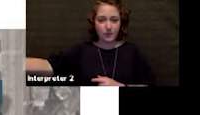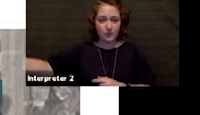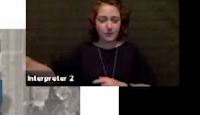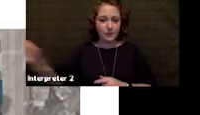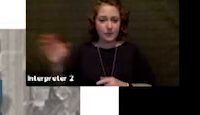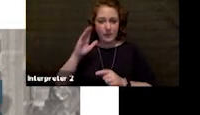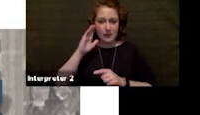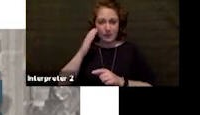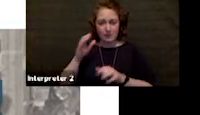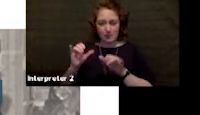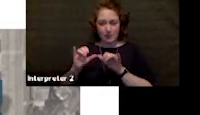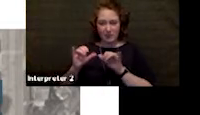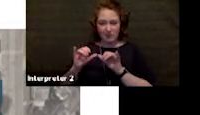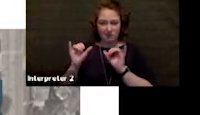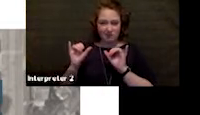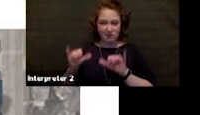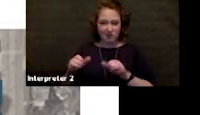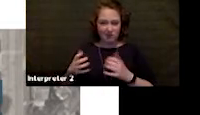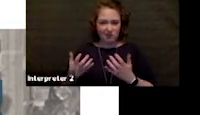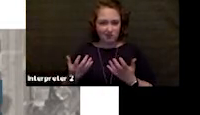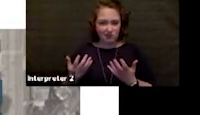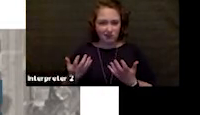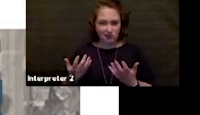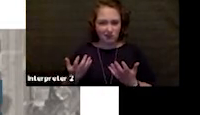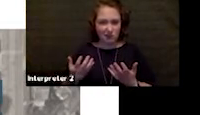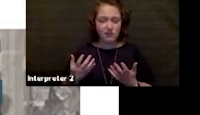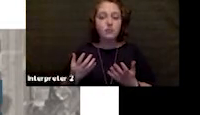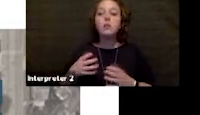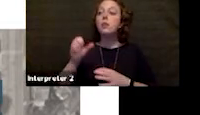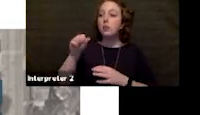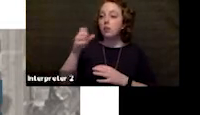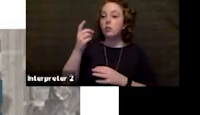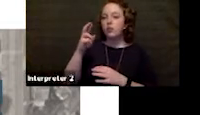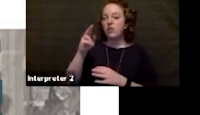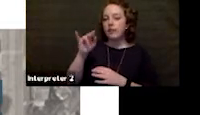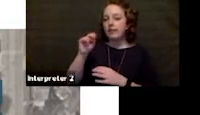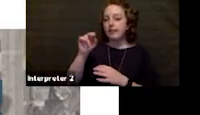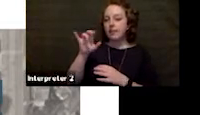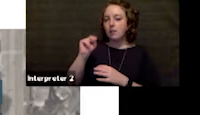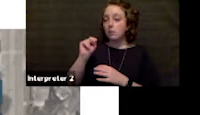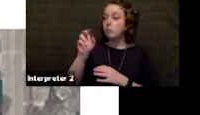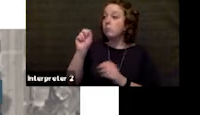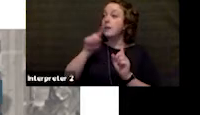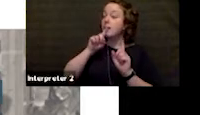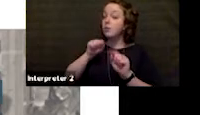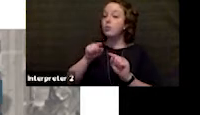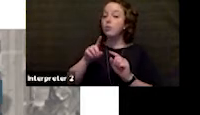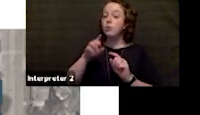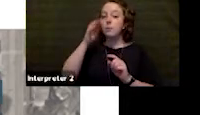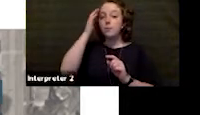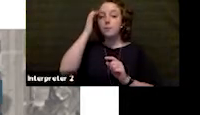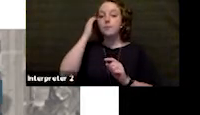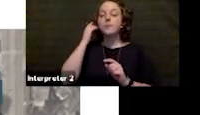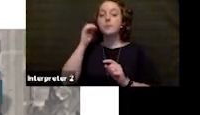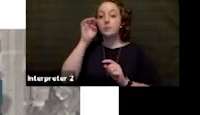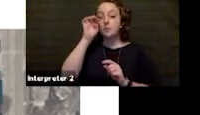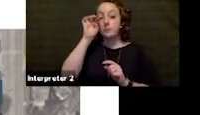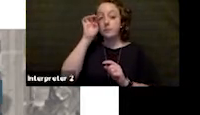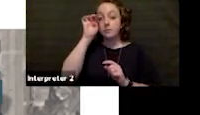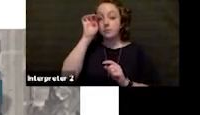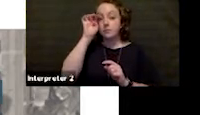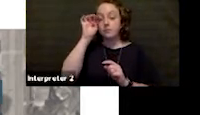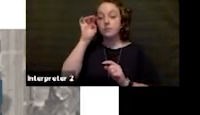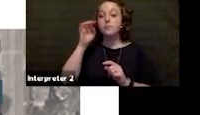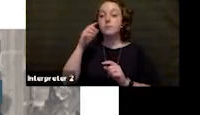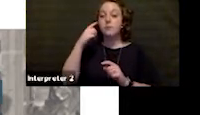bigger. Would it be? Yeah, I can answer that one. So with the 3-way agreement with the county as a